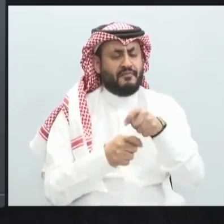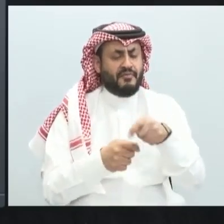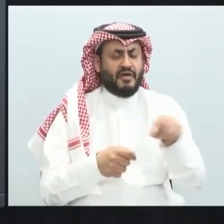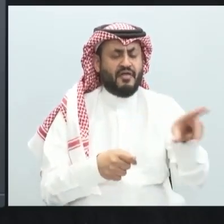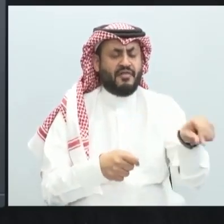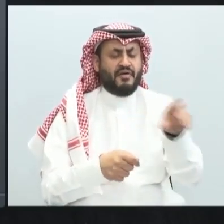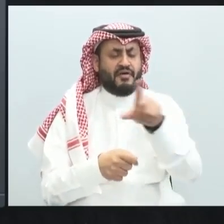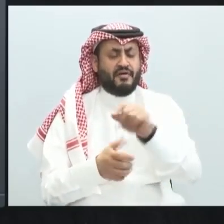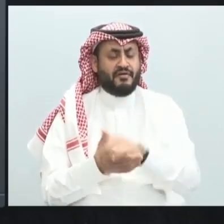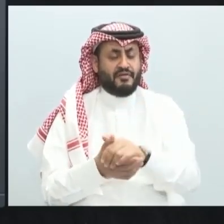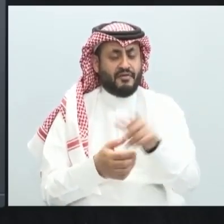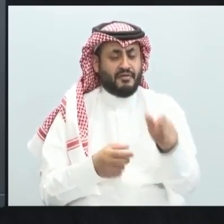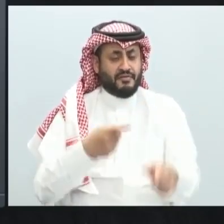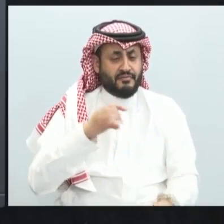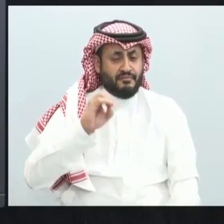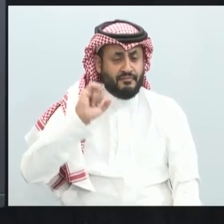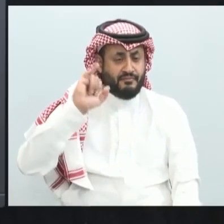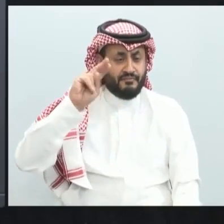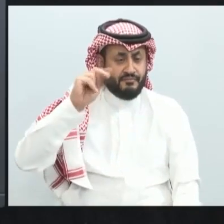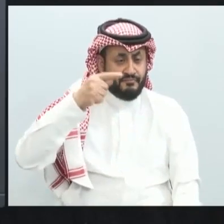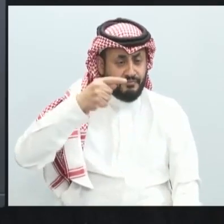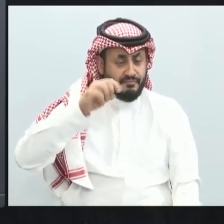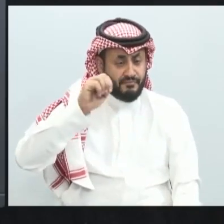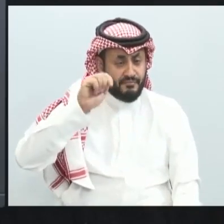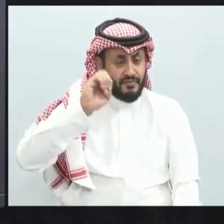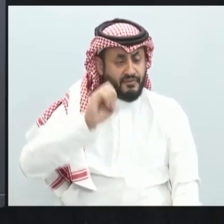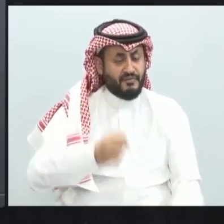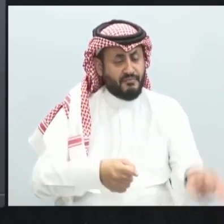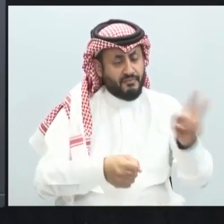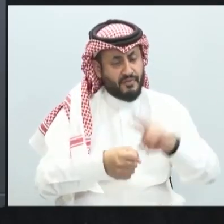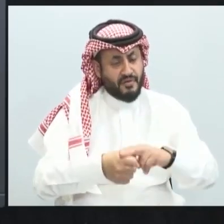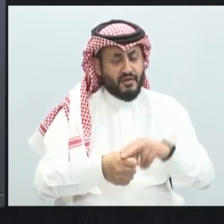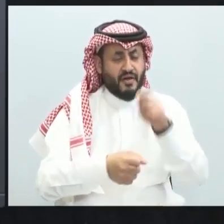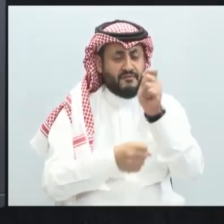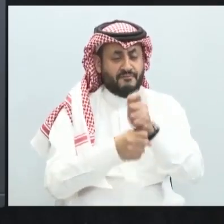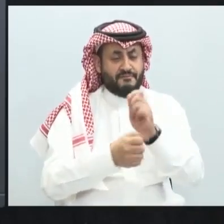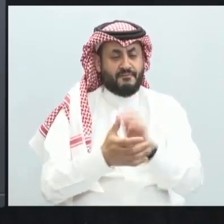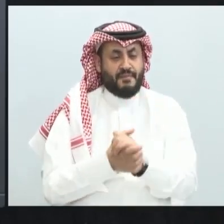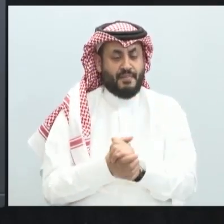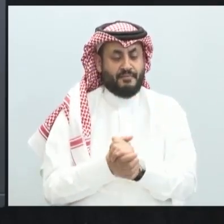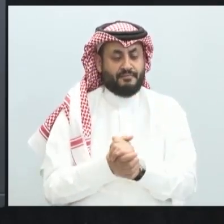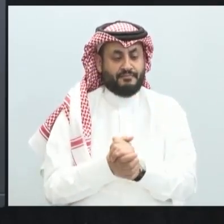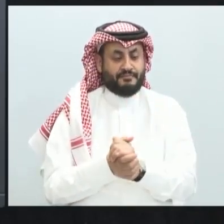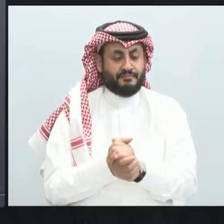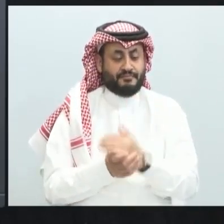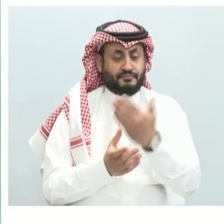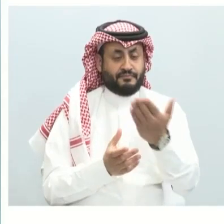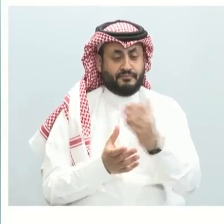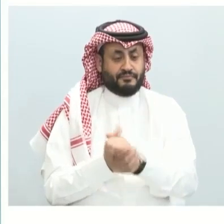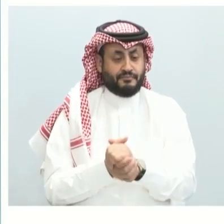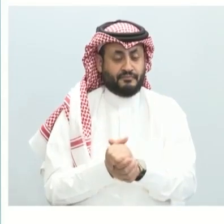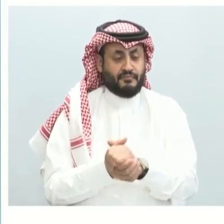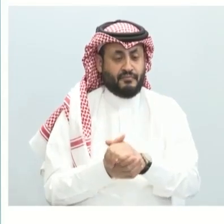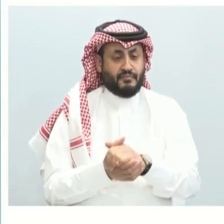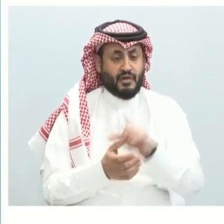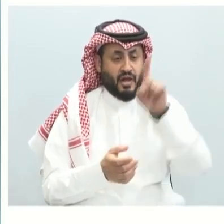we use the same form. We use going to and we add to it a verb. Now let's get to know